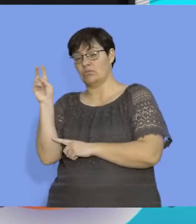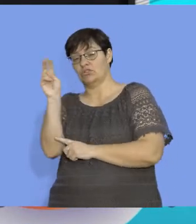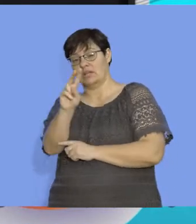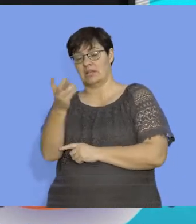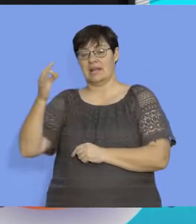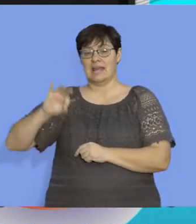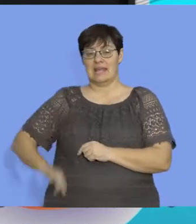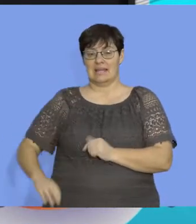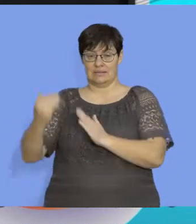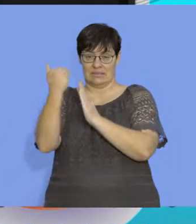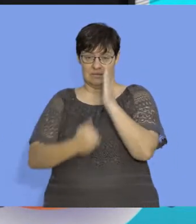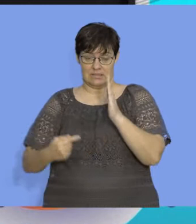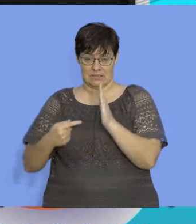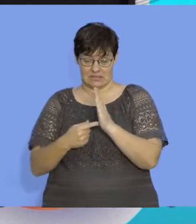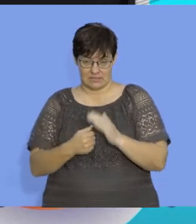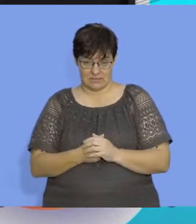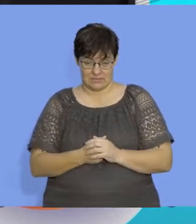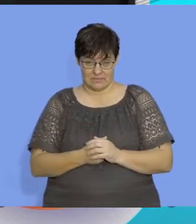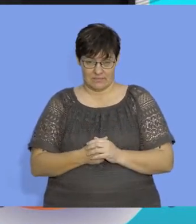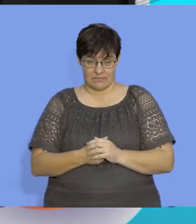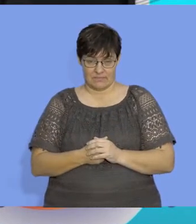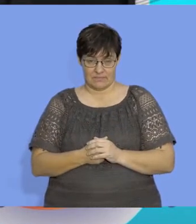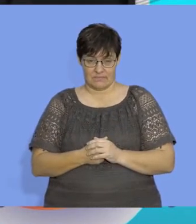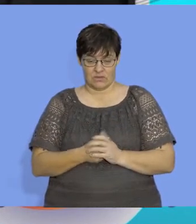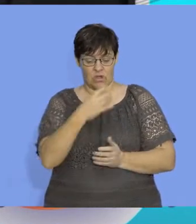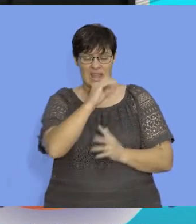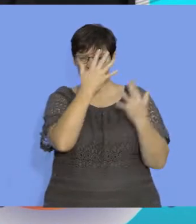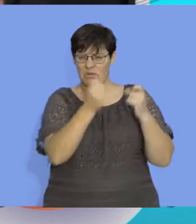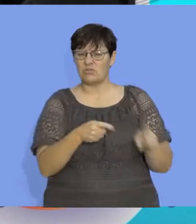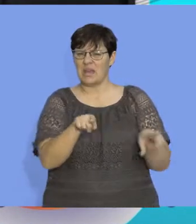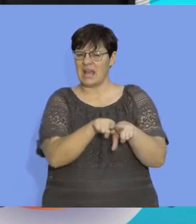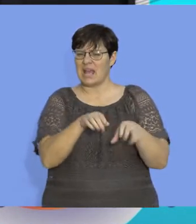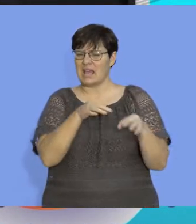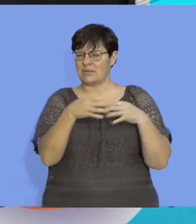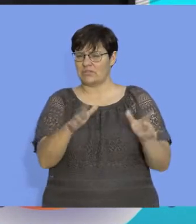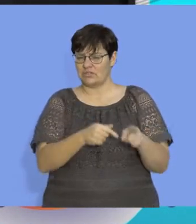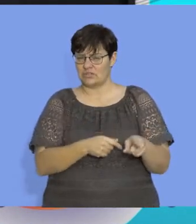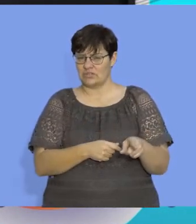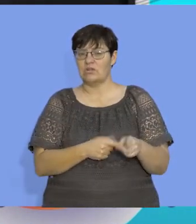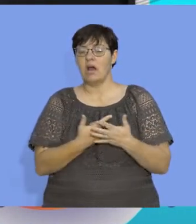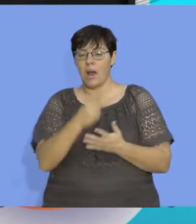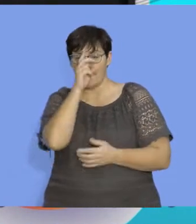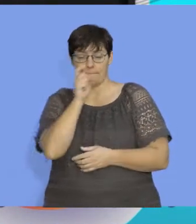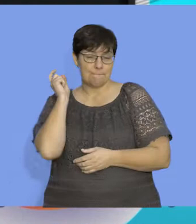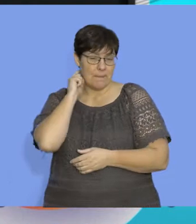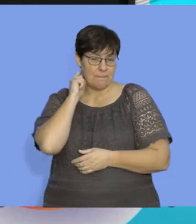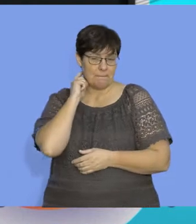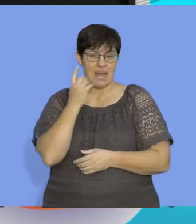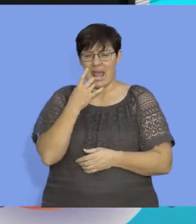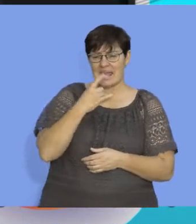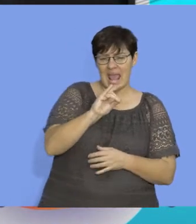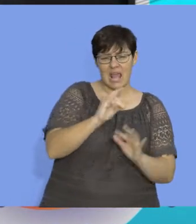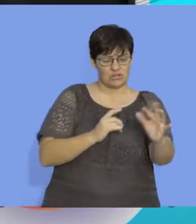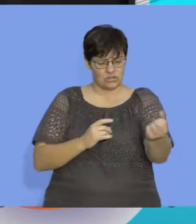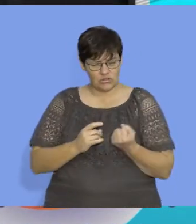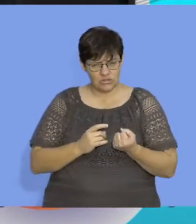income statement. Right, so the cash budget, like I've explained, takes into consideration all the cash that you've received or